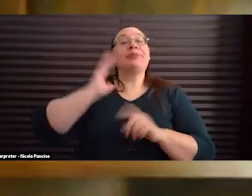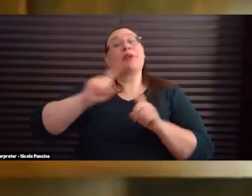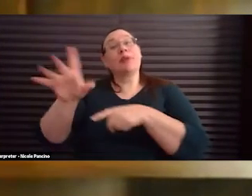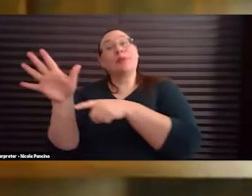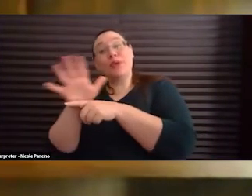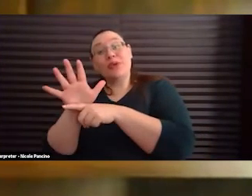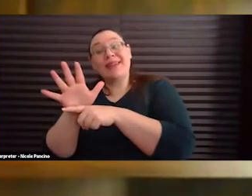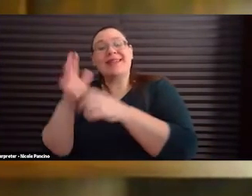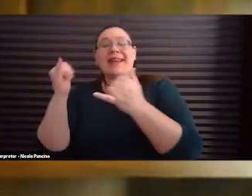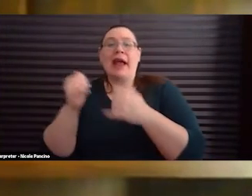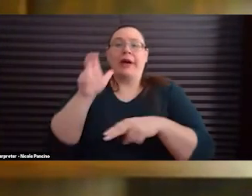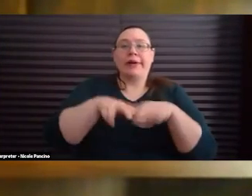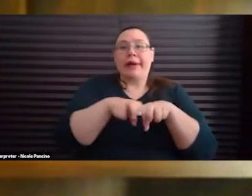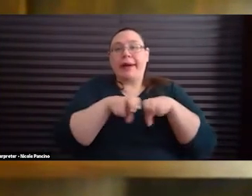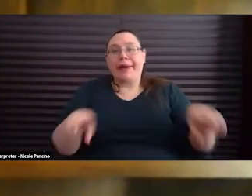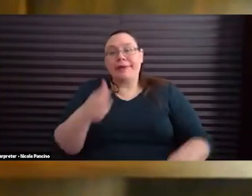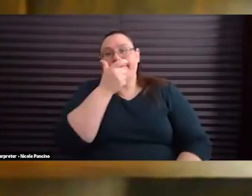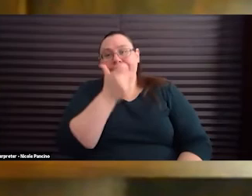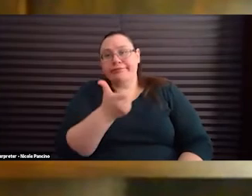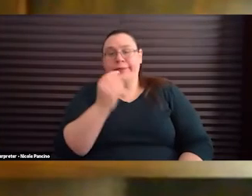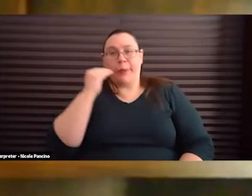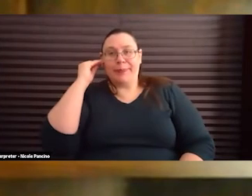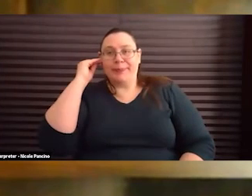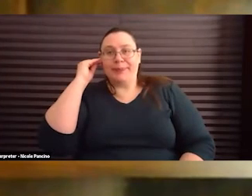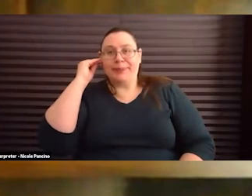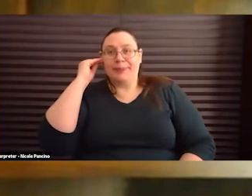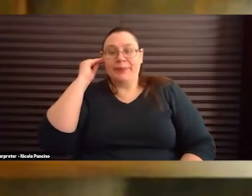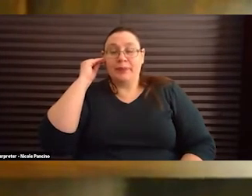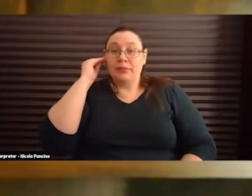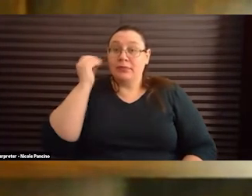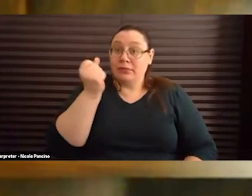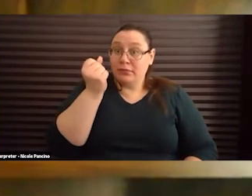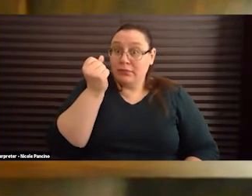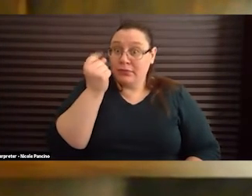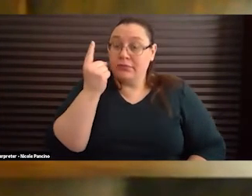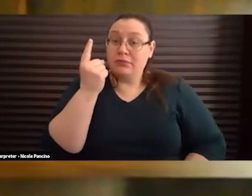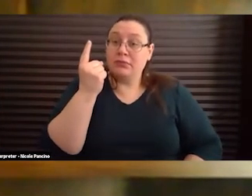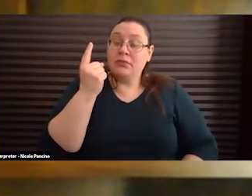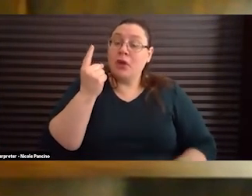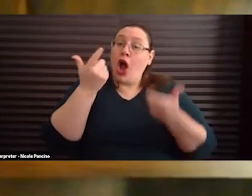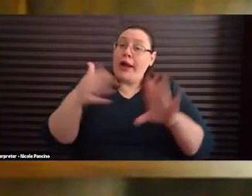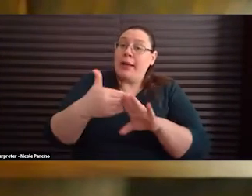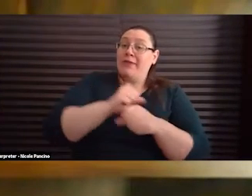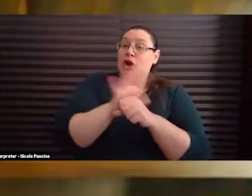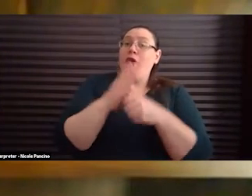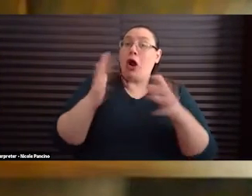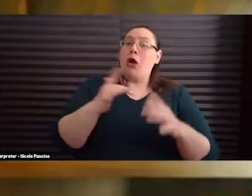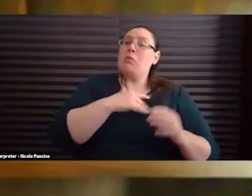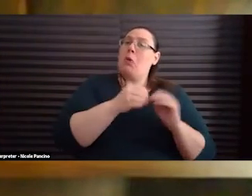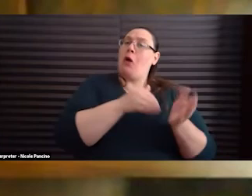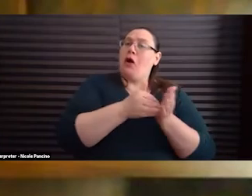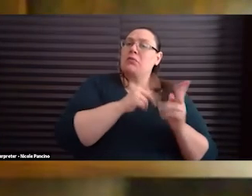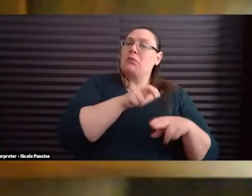on our couch to consume entertainment. And of course, we were doing that increasingly already. You're going to hear